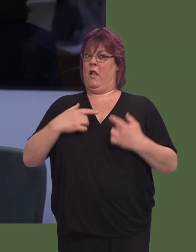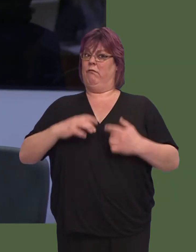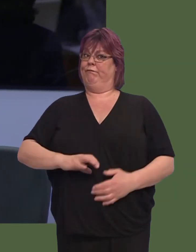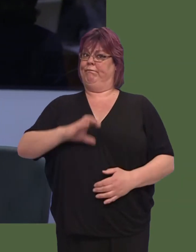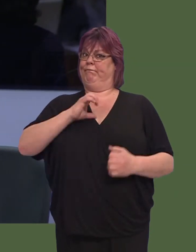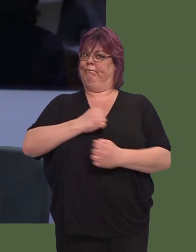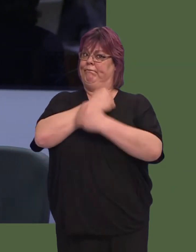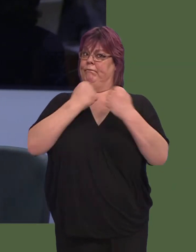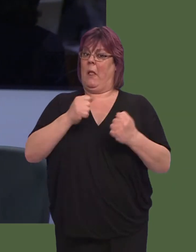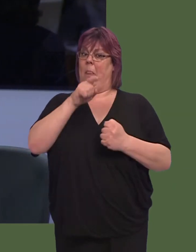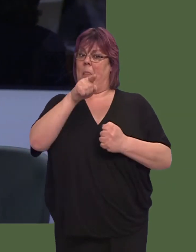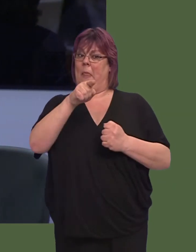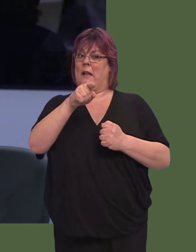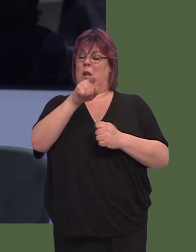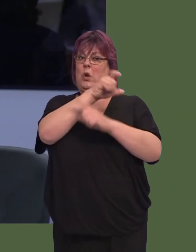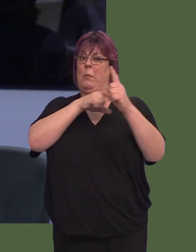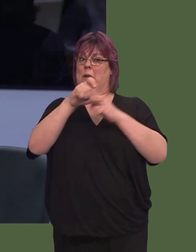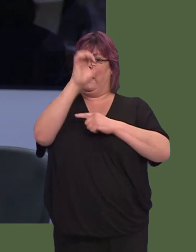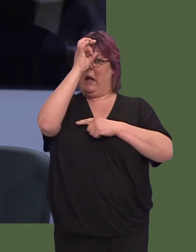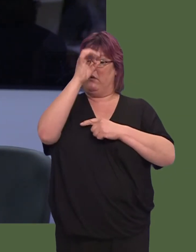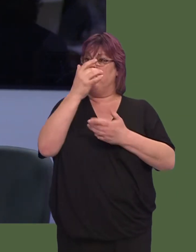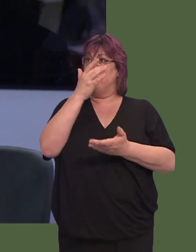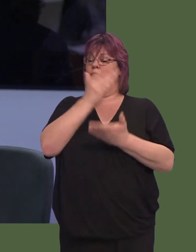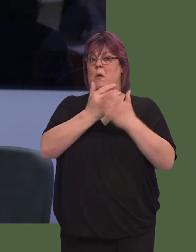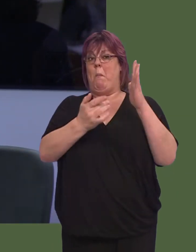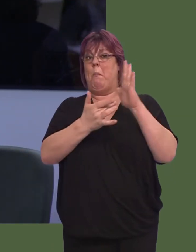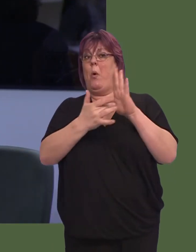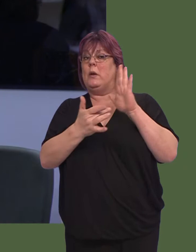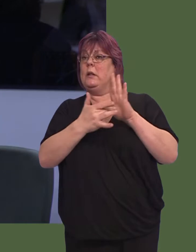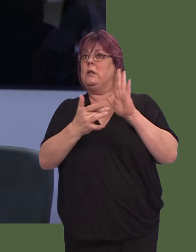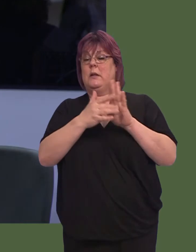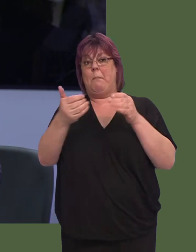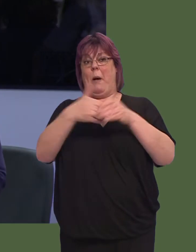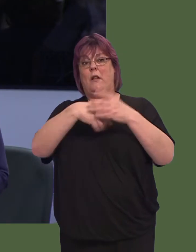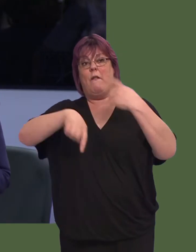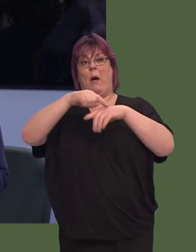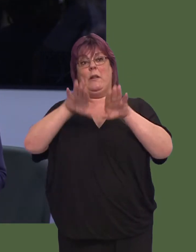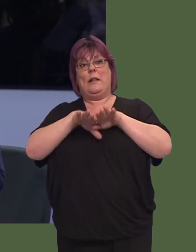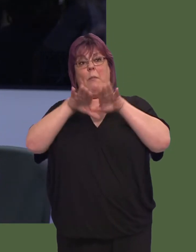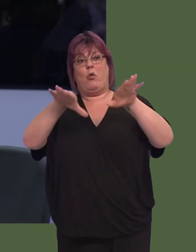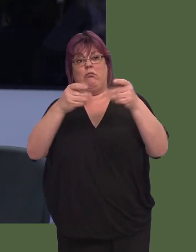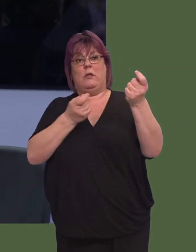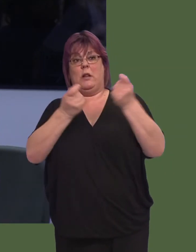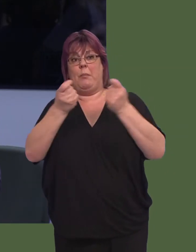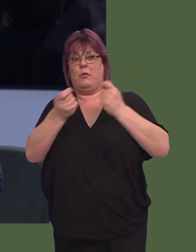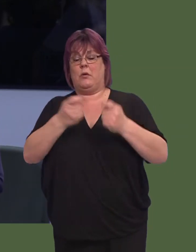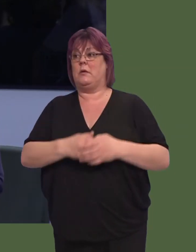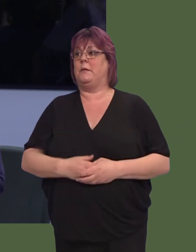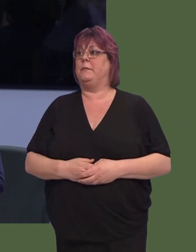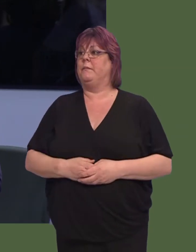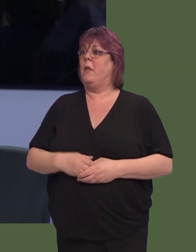community councils to be a very important level in our 5 layers currently of democratic governance. How can we be